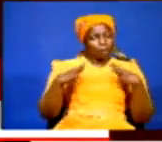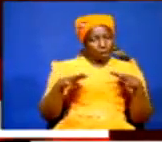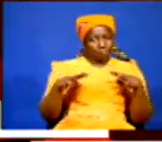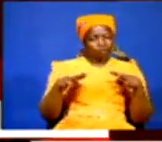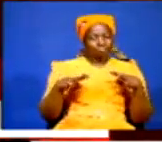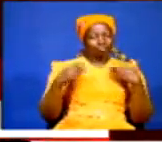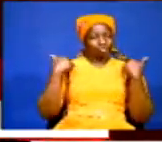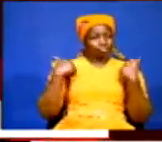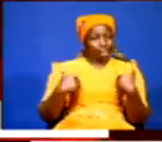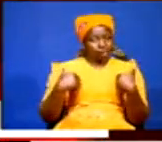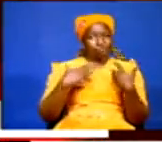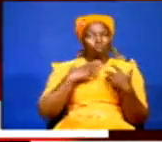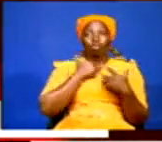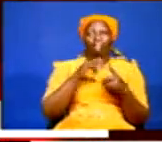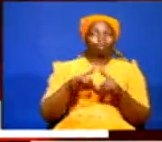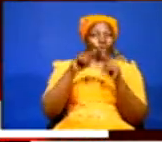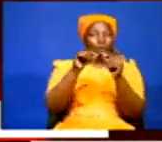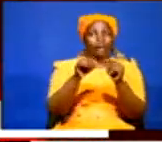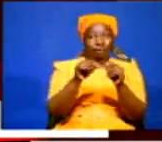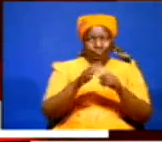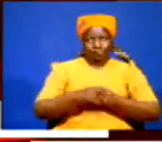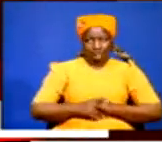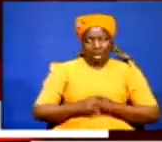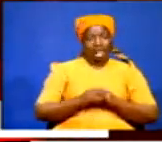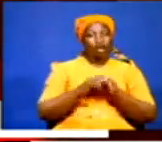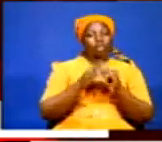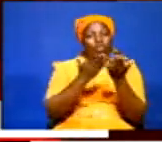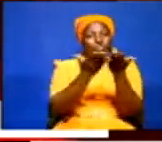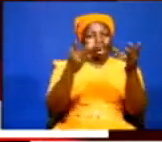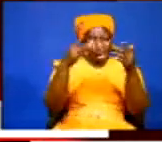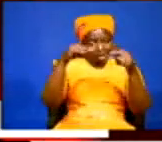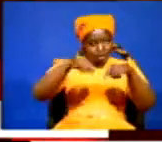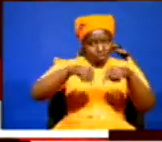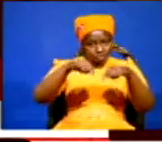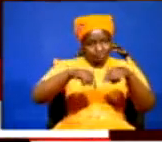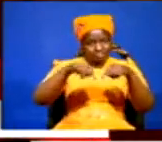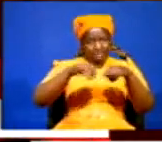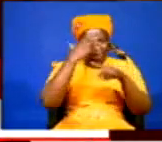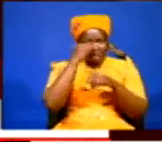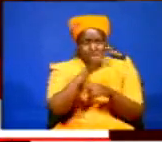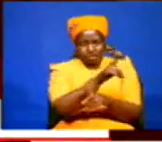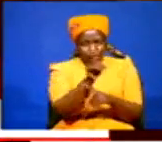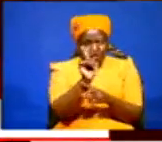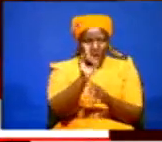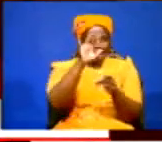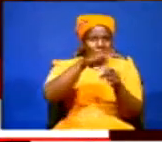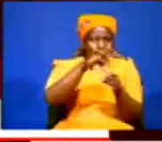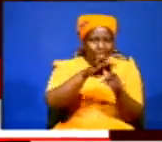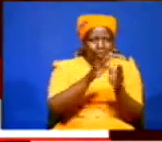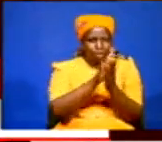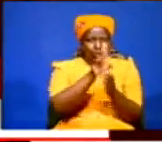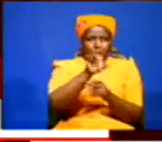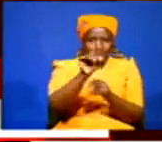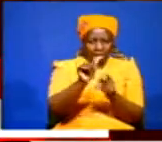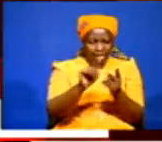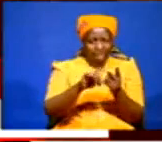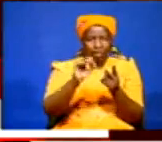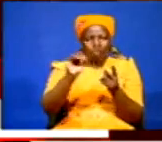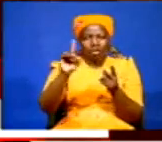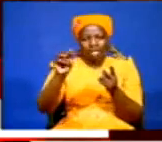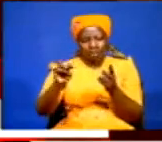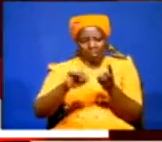you, you are here today because you are elected on UDA, because you are elected on ODM, Jubilee, and